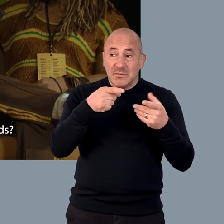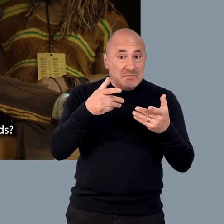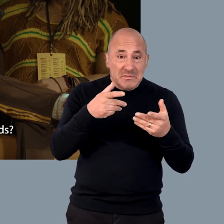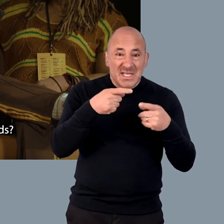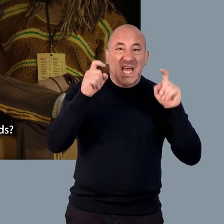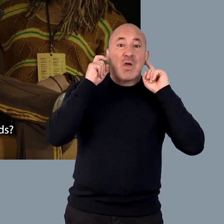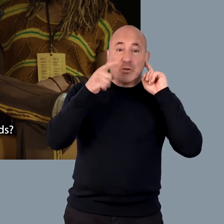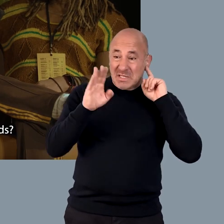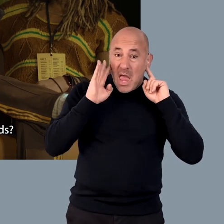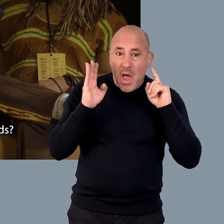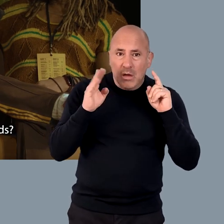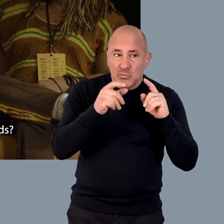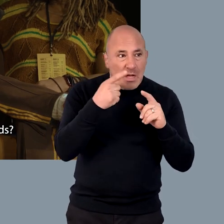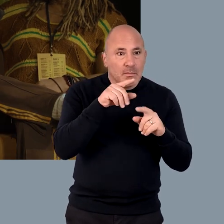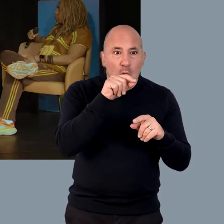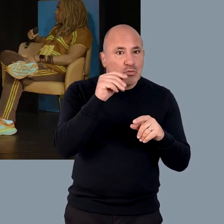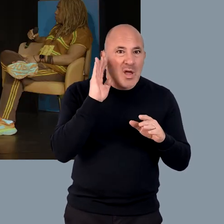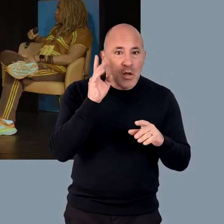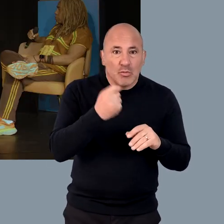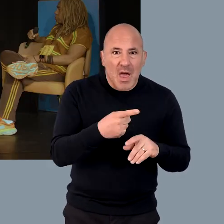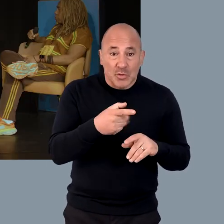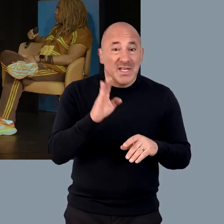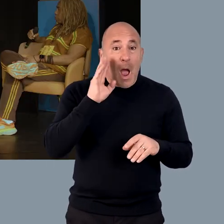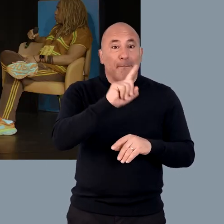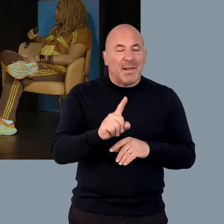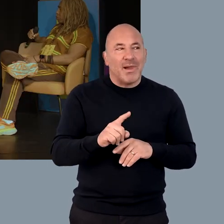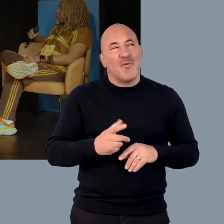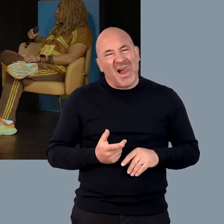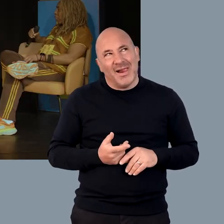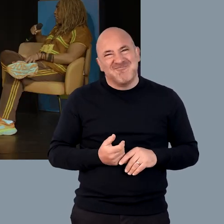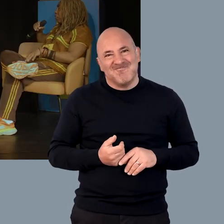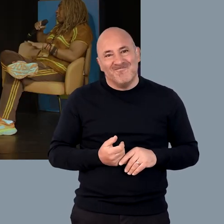have you realized that you don't hear birds you can also hear people That's that's quite nice too